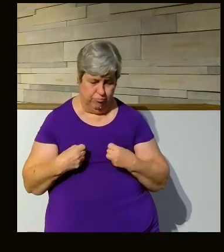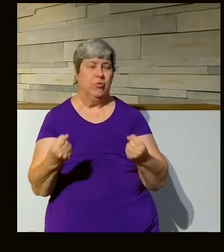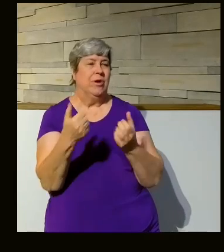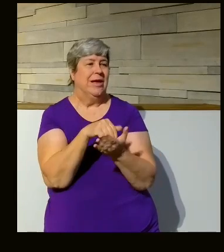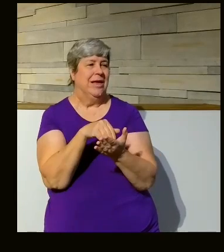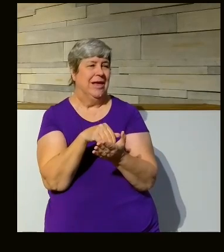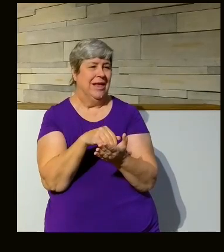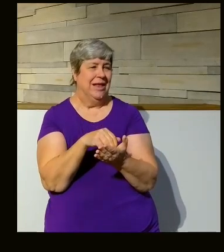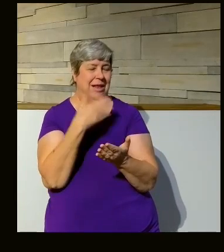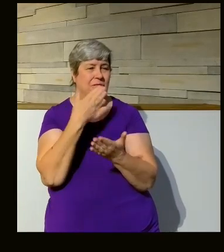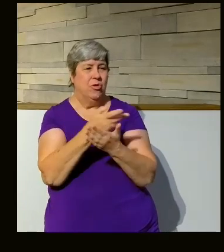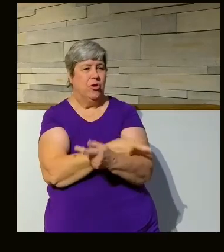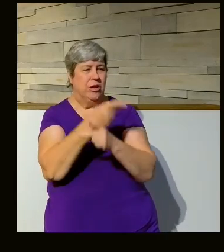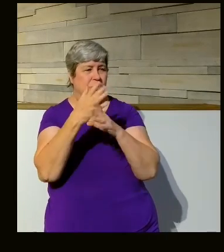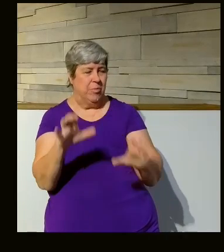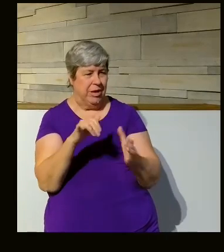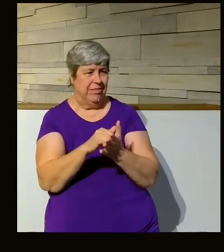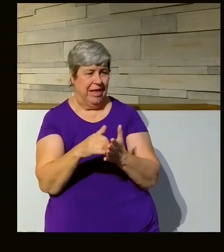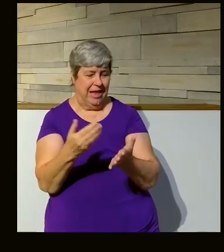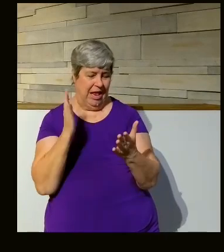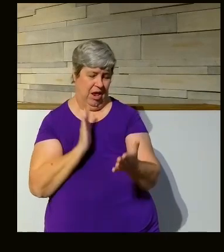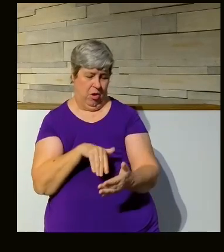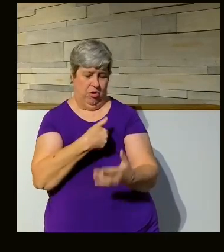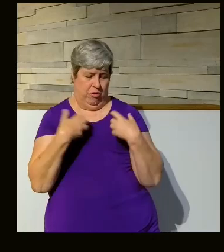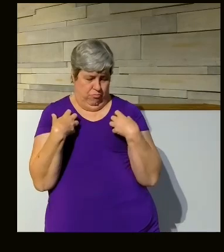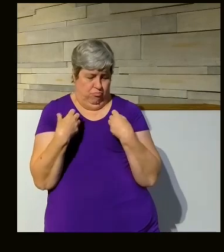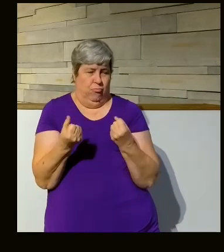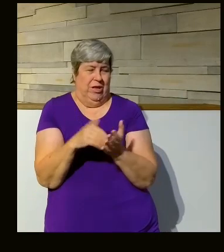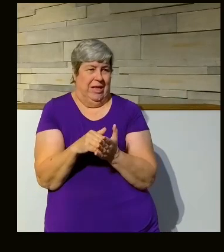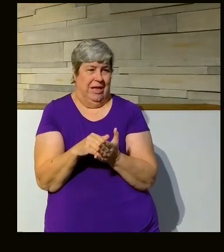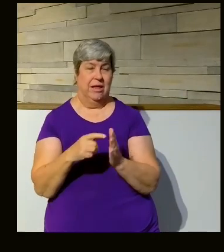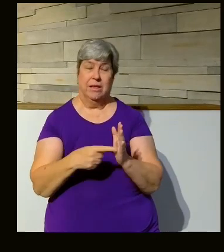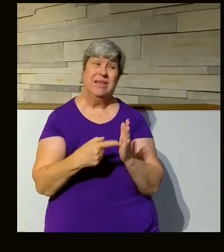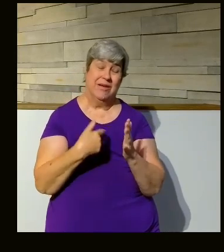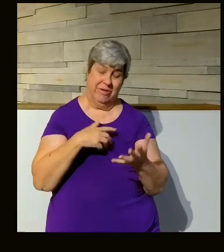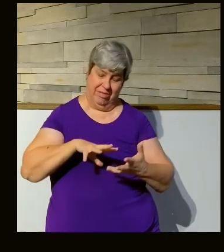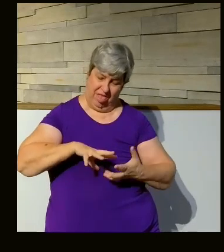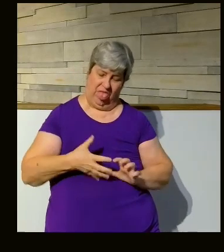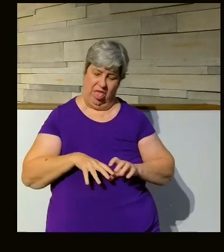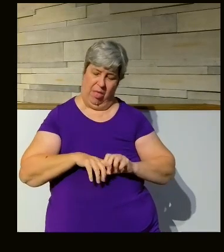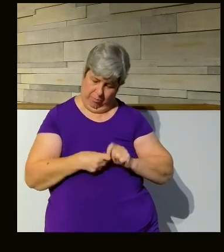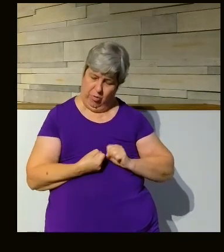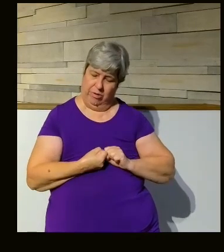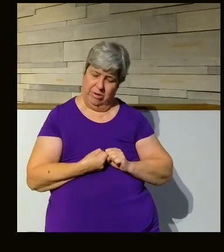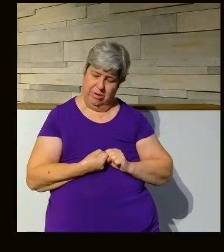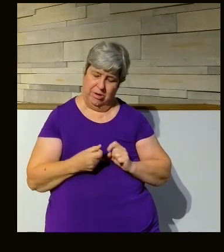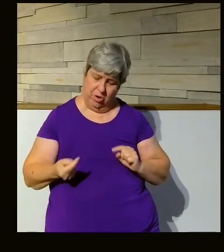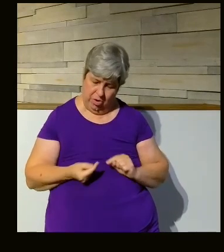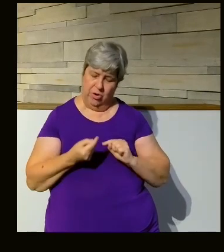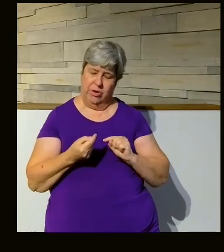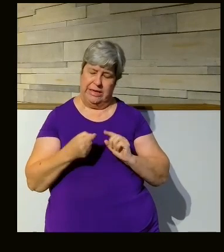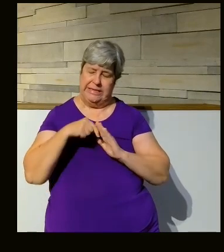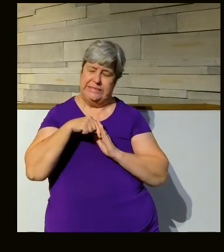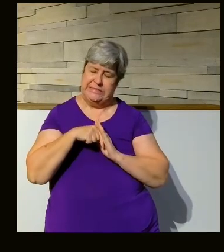what the Good Shepherd does for us, is to restore our souls. Sometimes we're broken and we're hurt deep